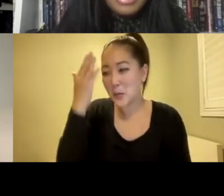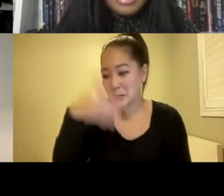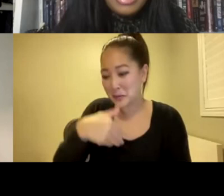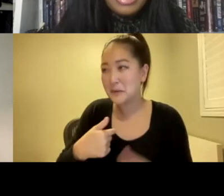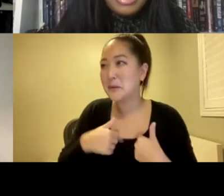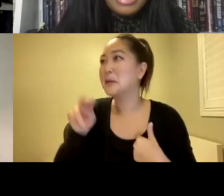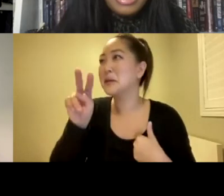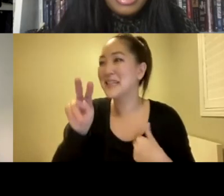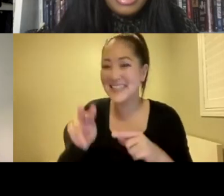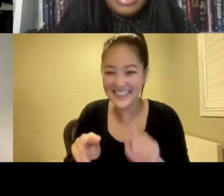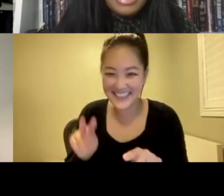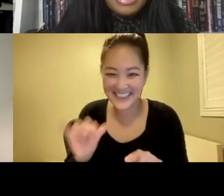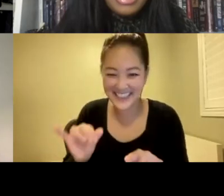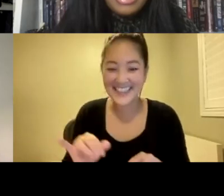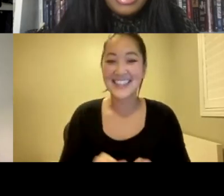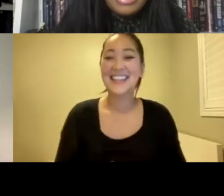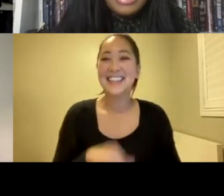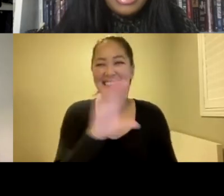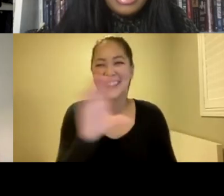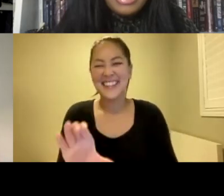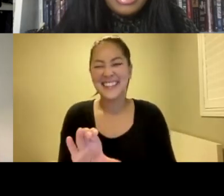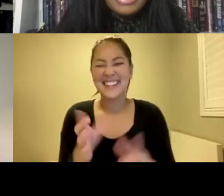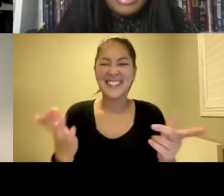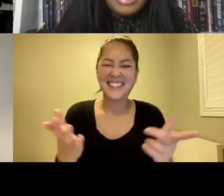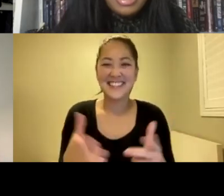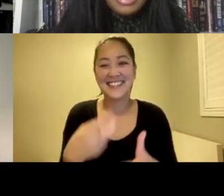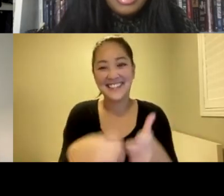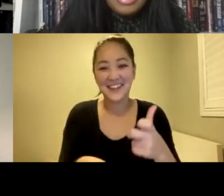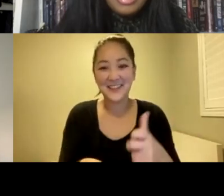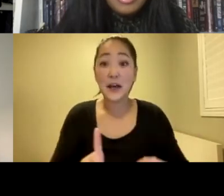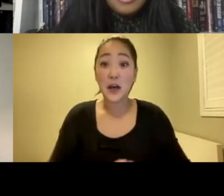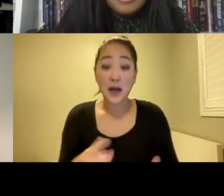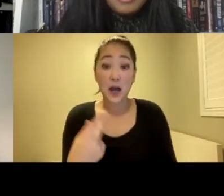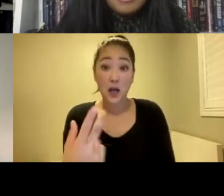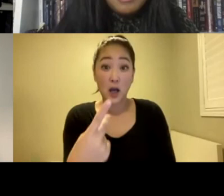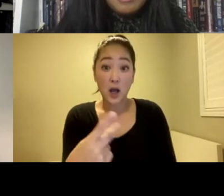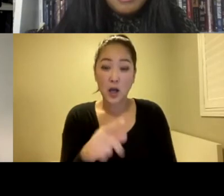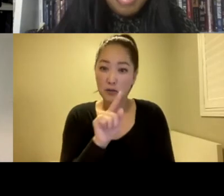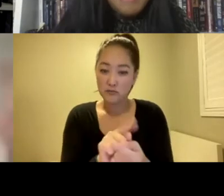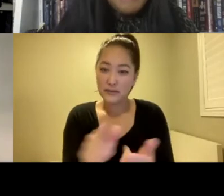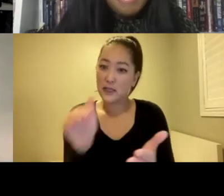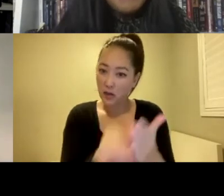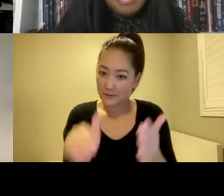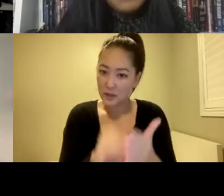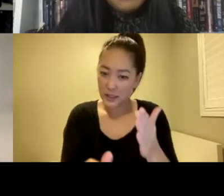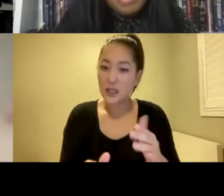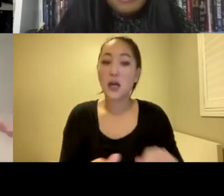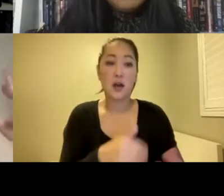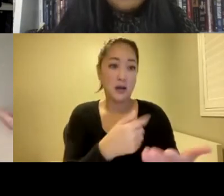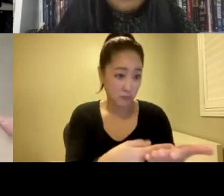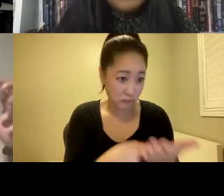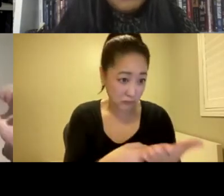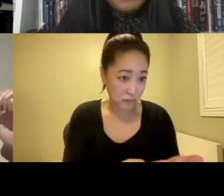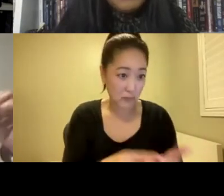Does what? Zoom. Well, we meet a lot. We talk, then we go away. We